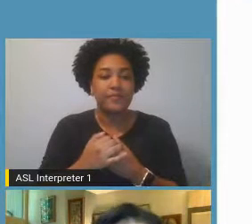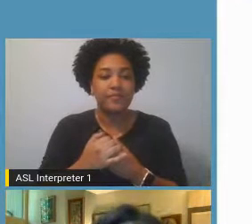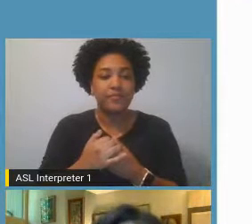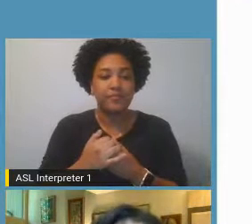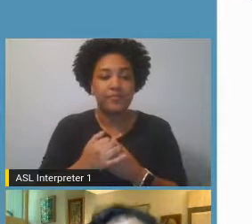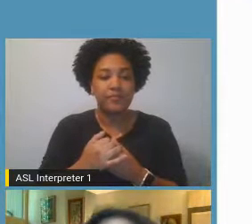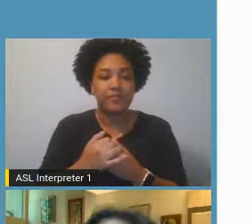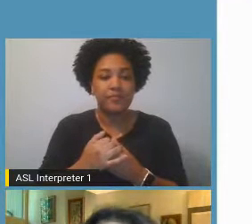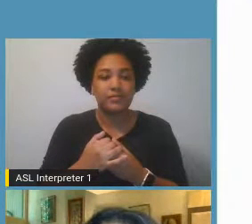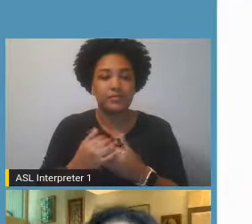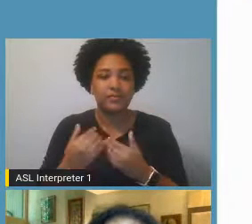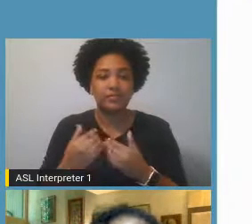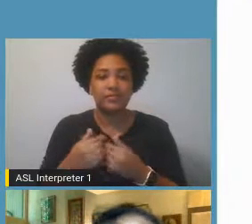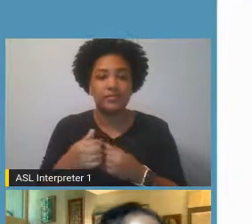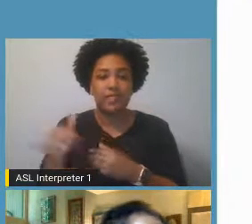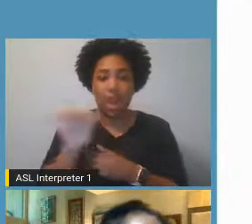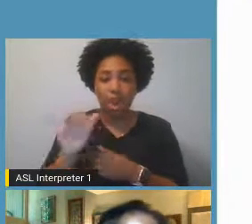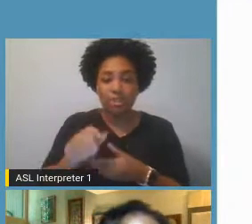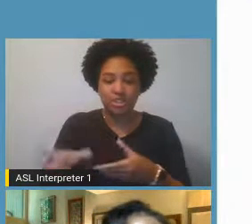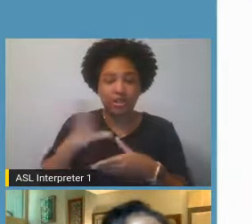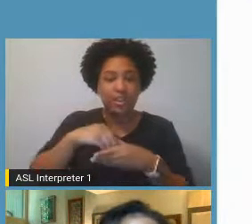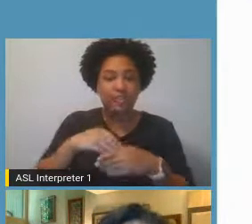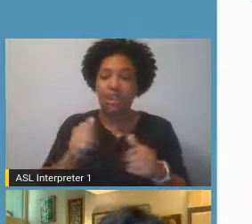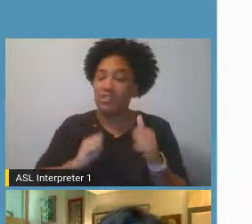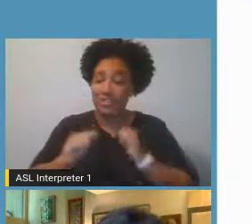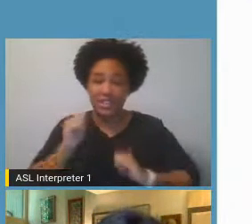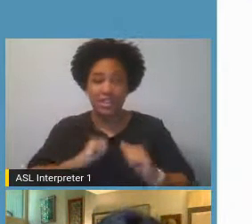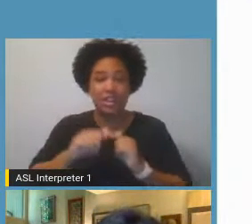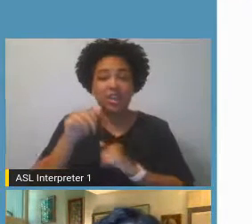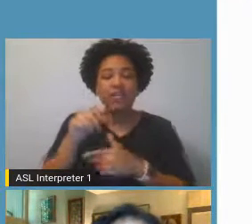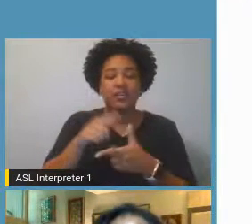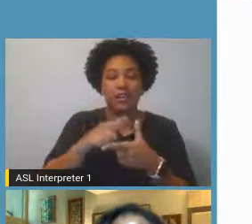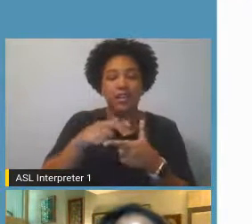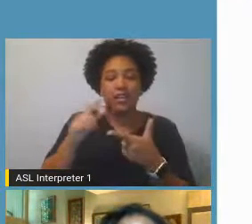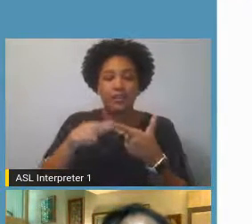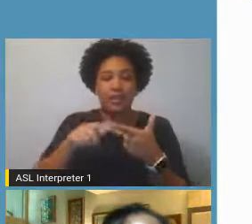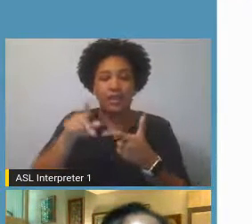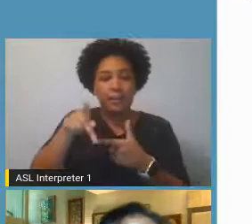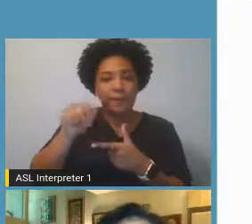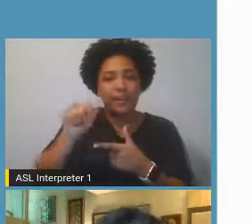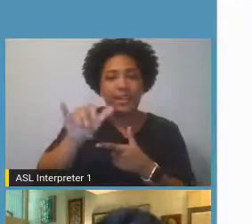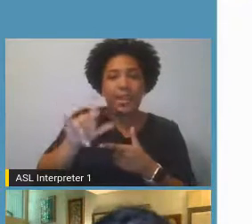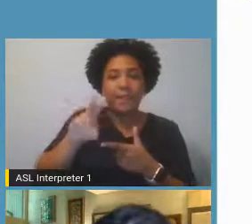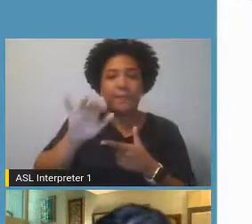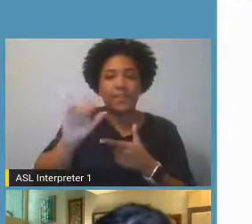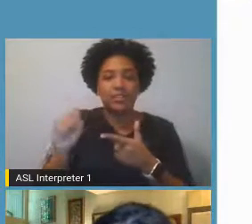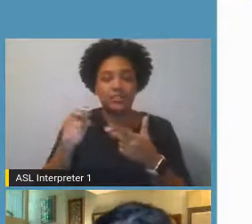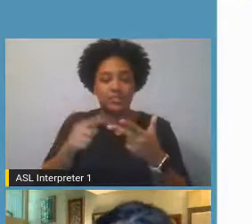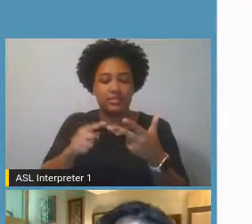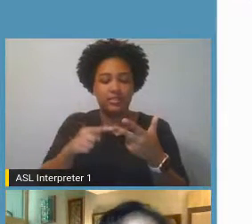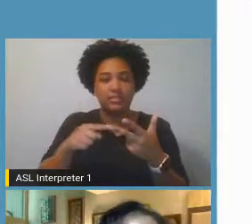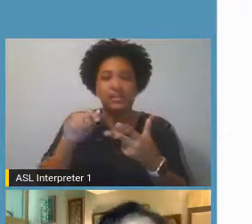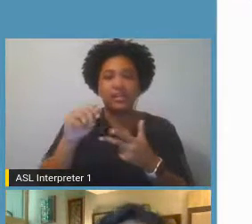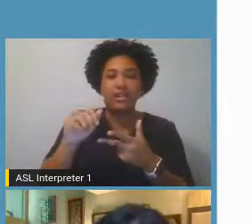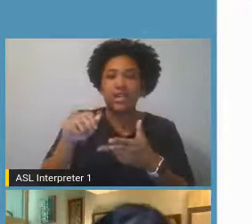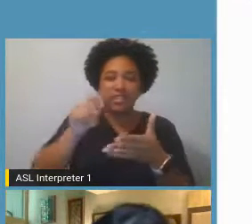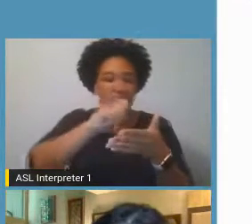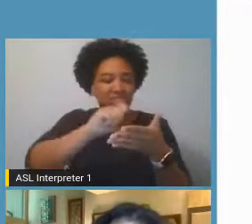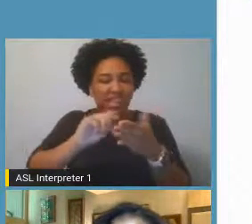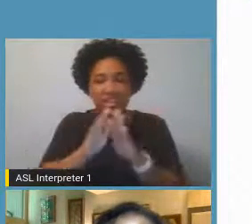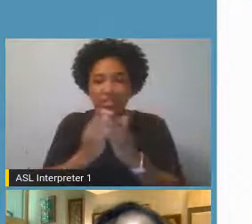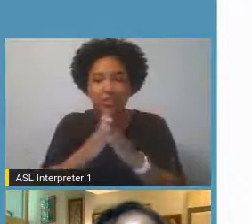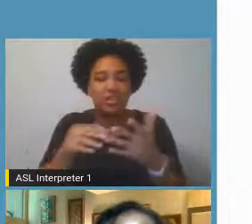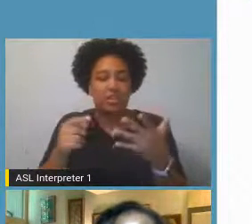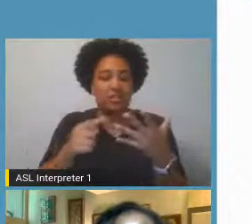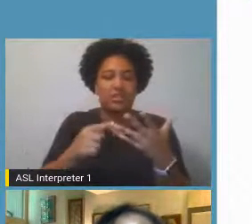well as theater, playbills, an array of scrapbooks, artist sketchbooks, sheet